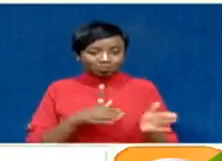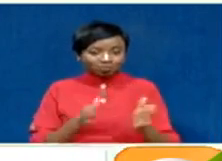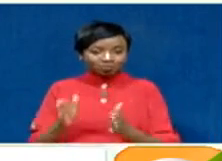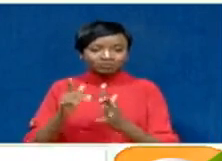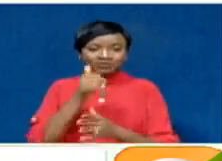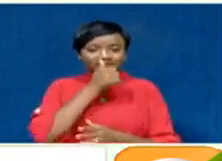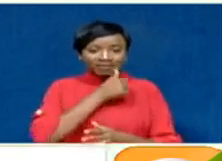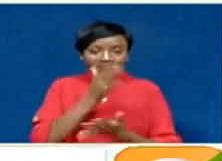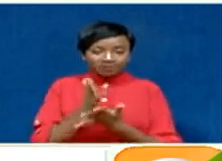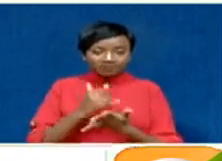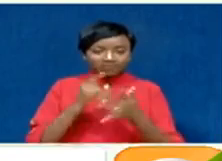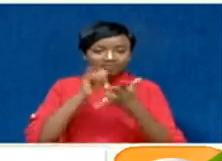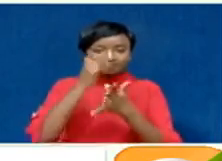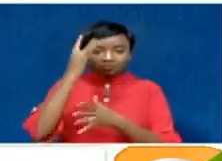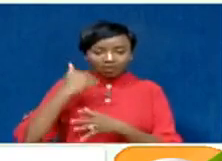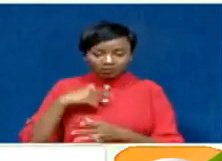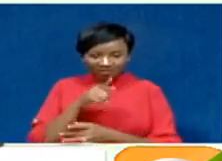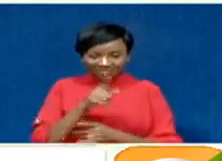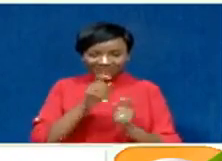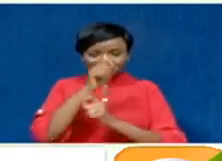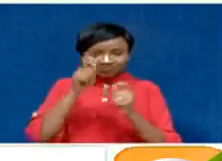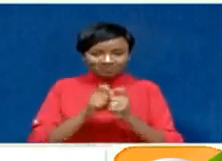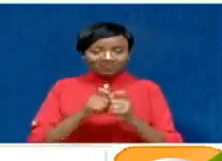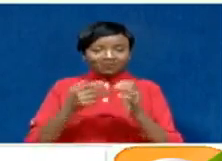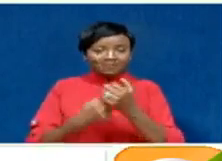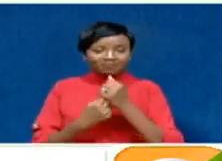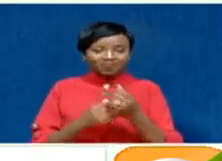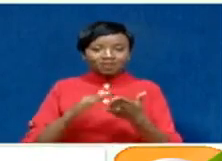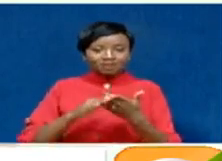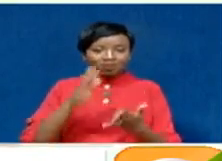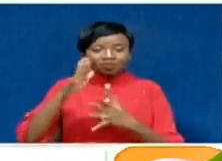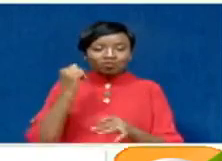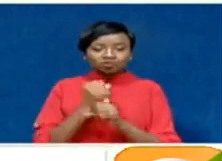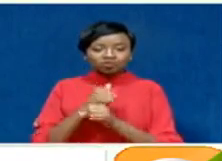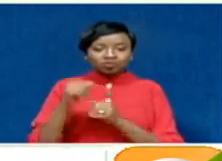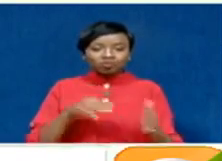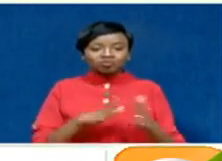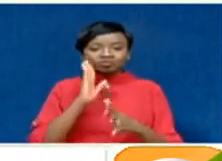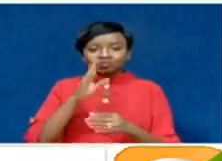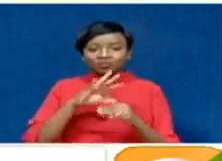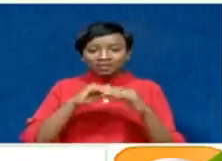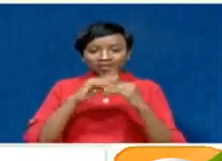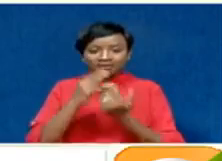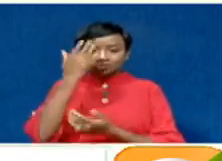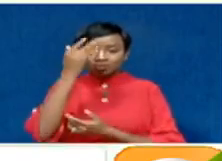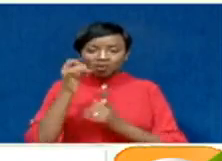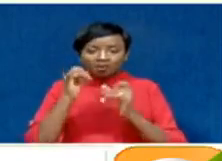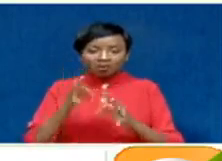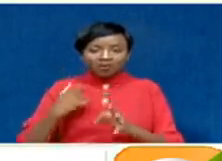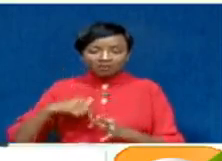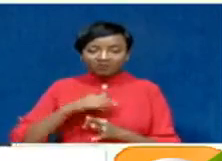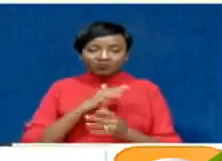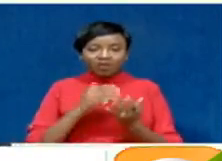and that's why this particular partnership, I am so sure more jobs will be created, because I can imagine when you put all our